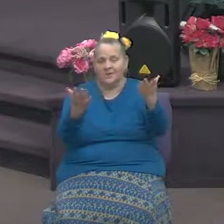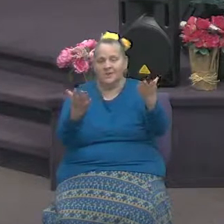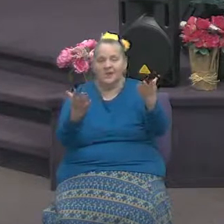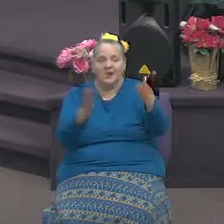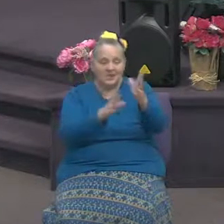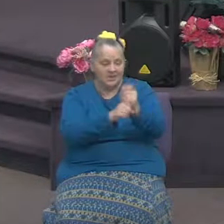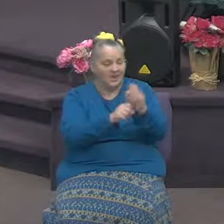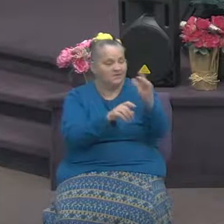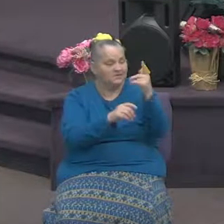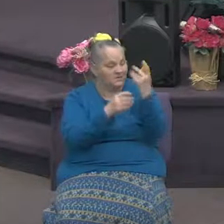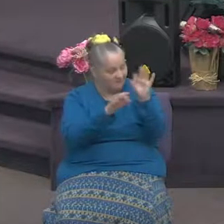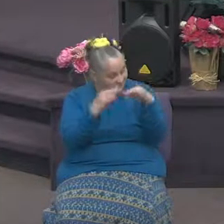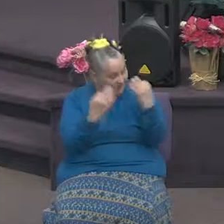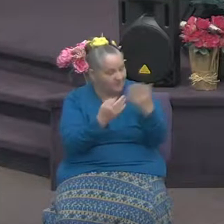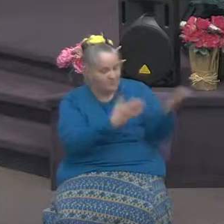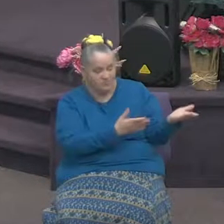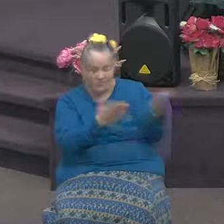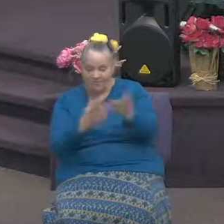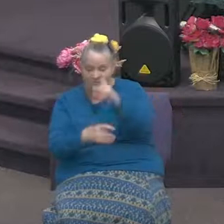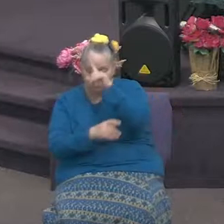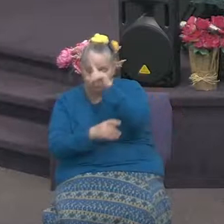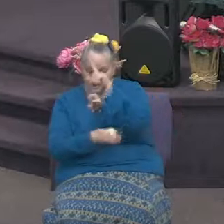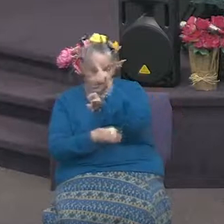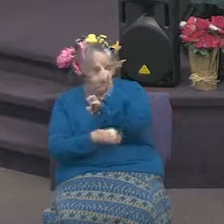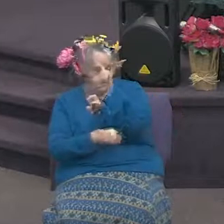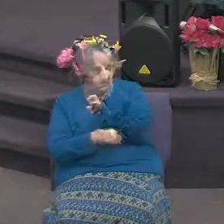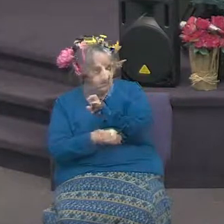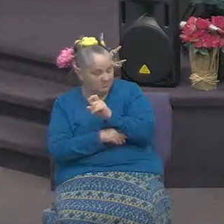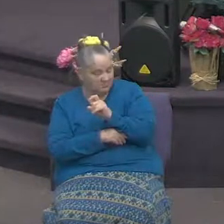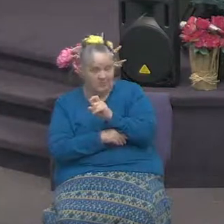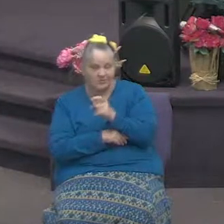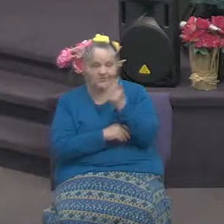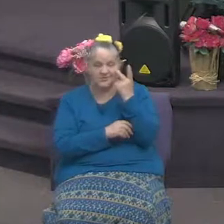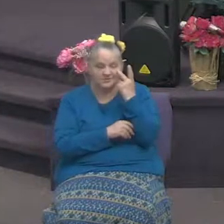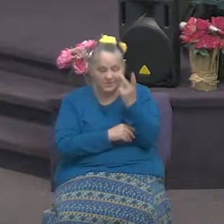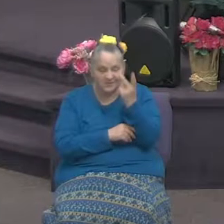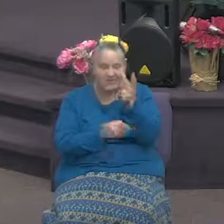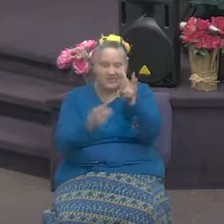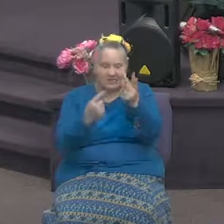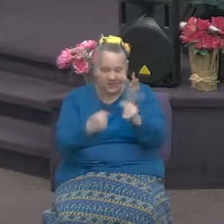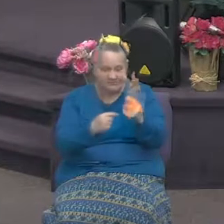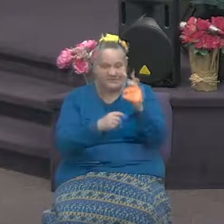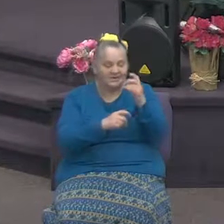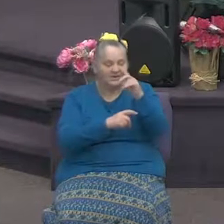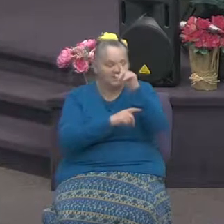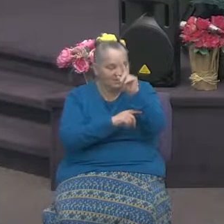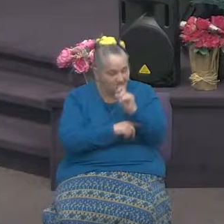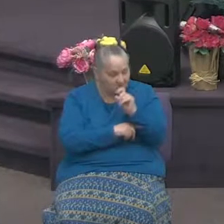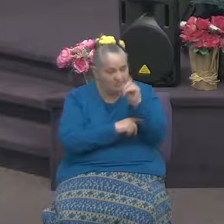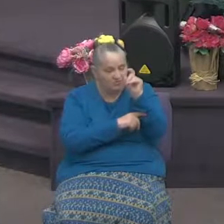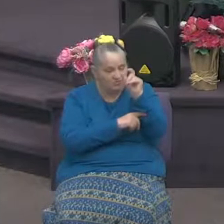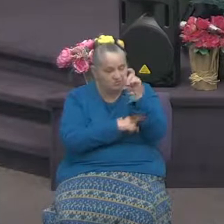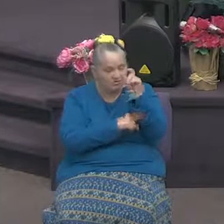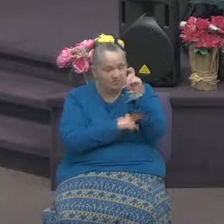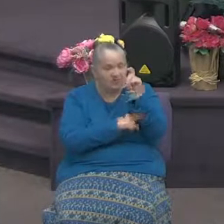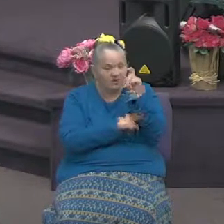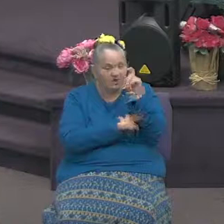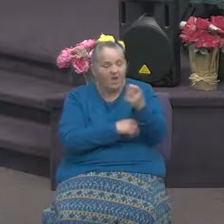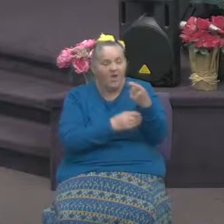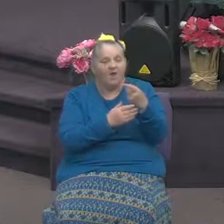And he got his family and brought them into Egypt. But you see, when they came to Egypt, they were supposed to come for just a